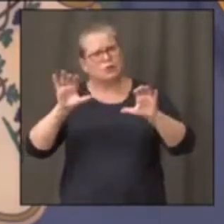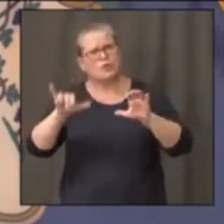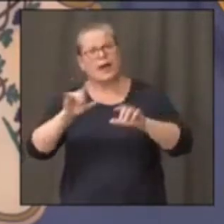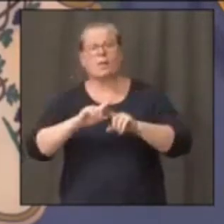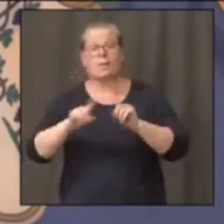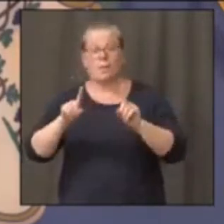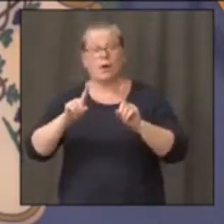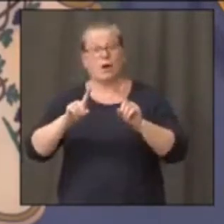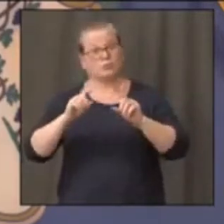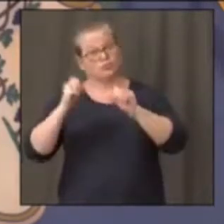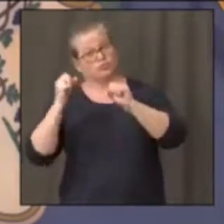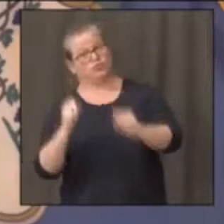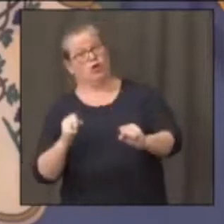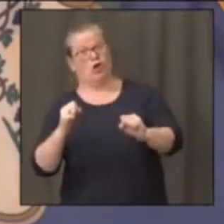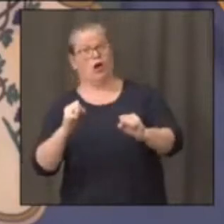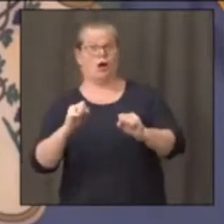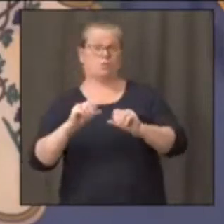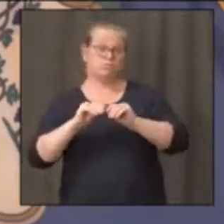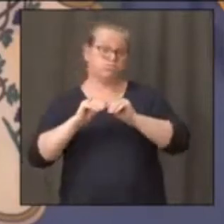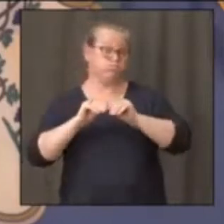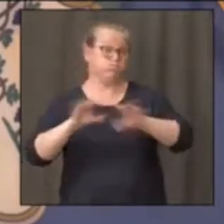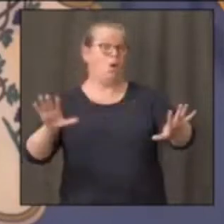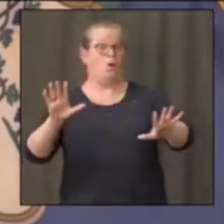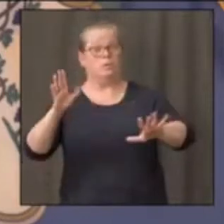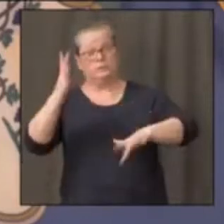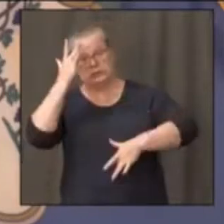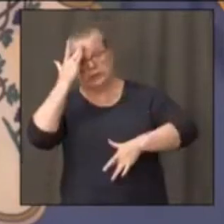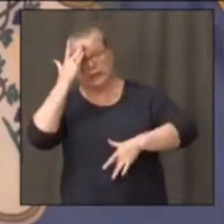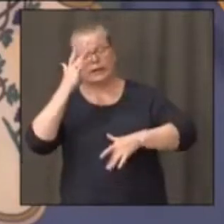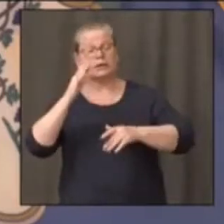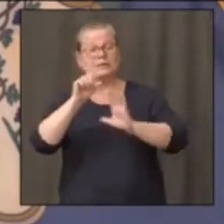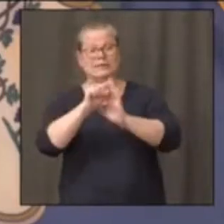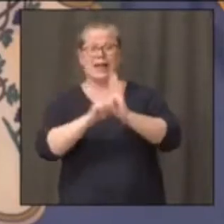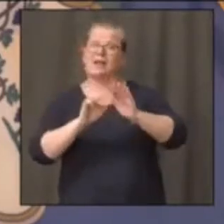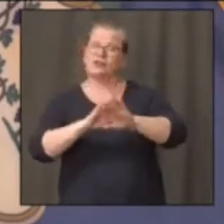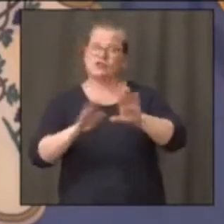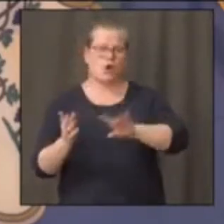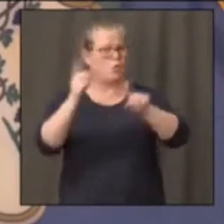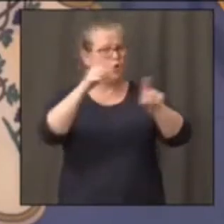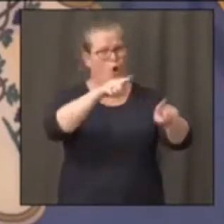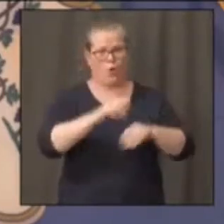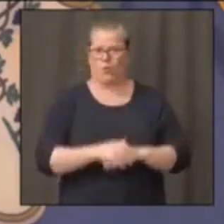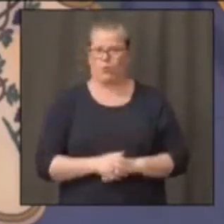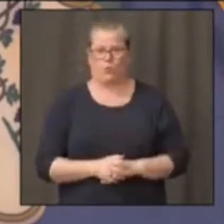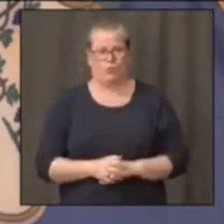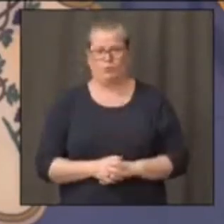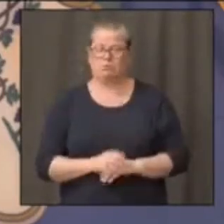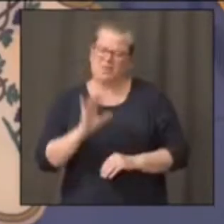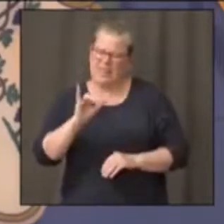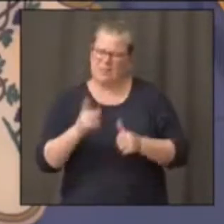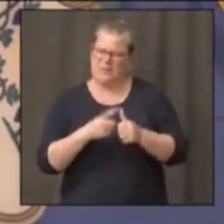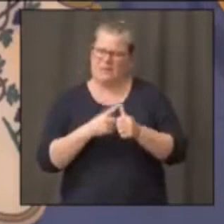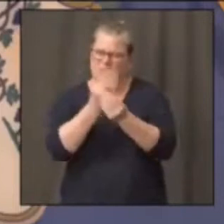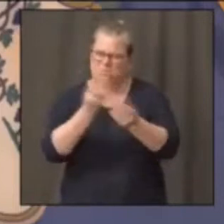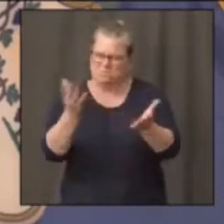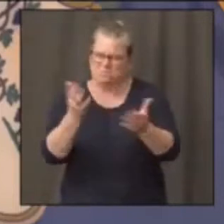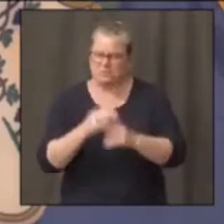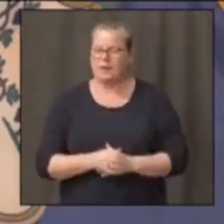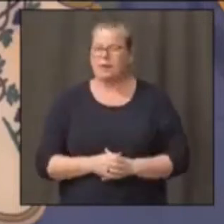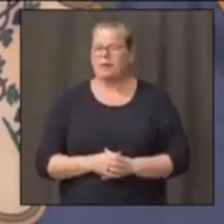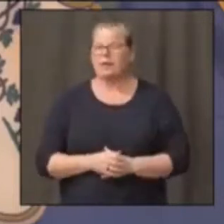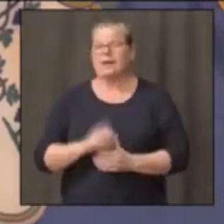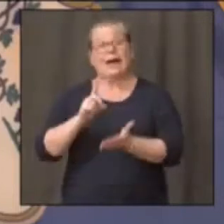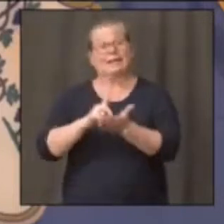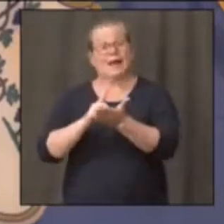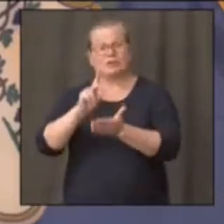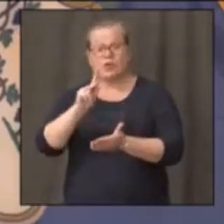think there's still a lot going on. You hear from Dr. Coe. He frankly says he's a little bit on the pessimistic